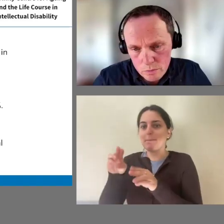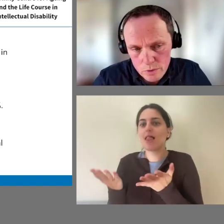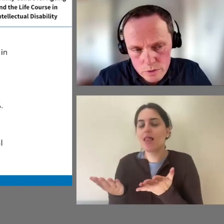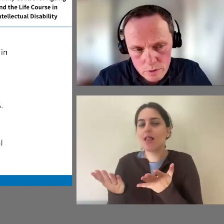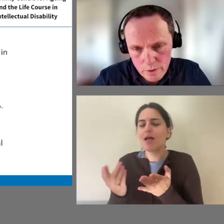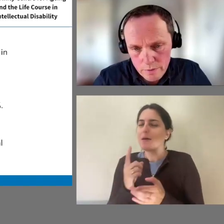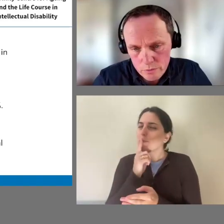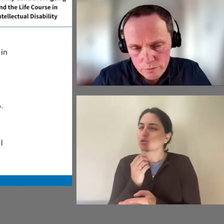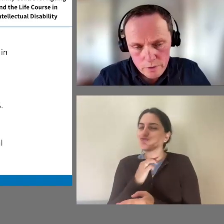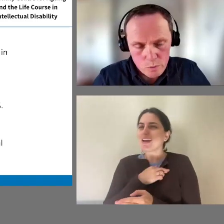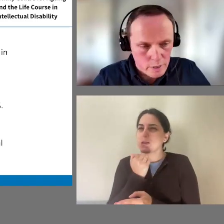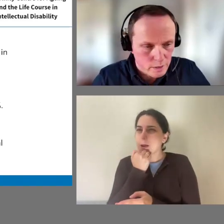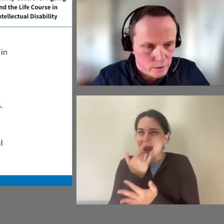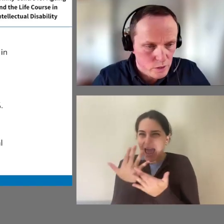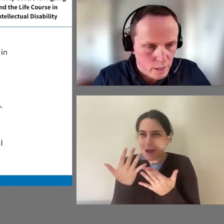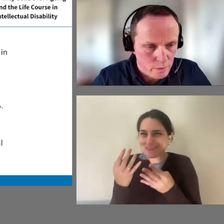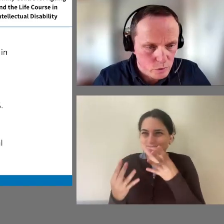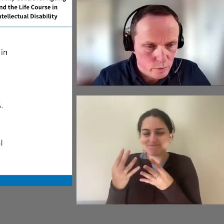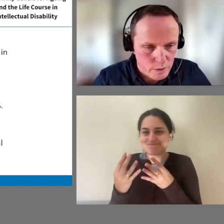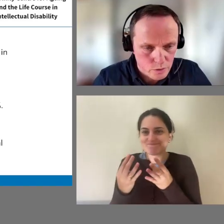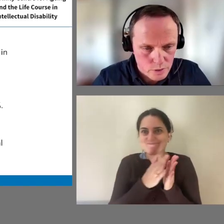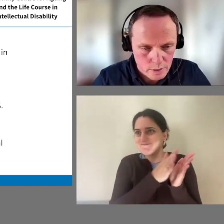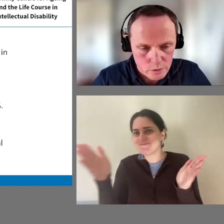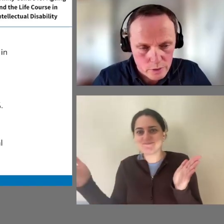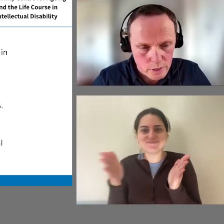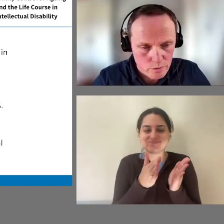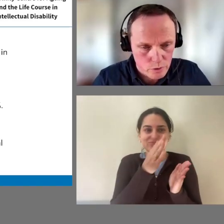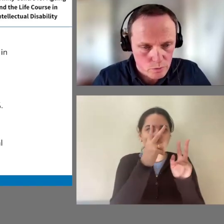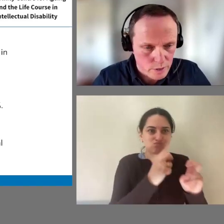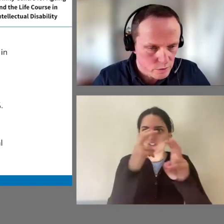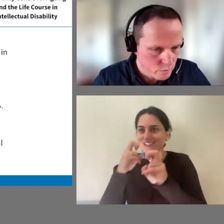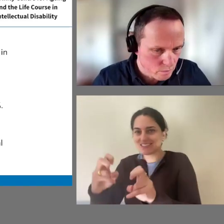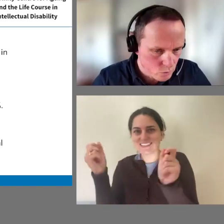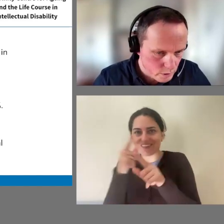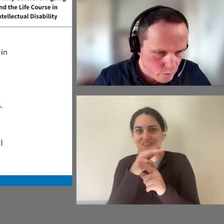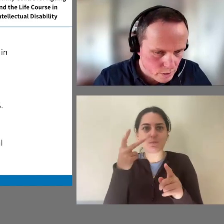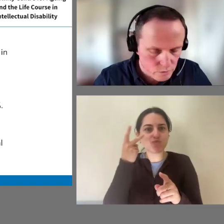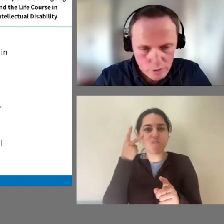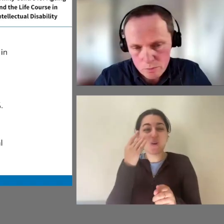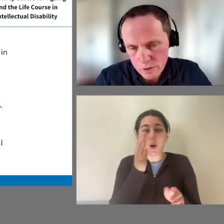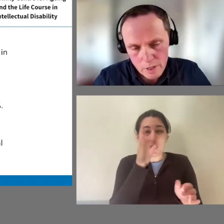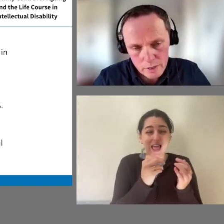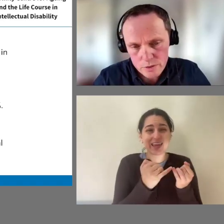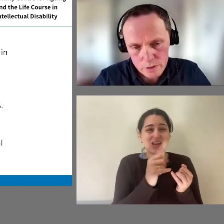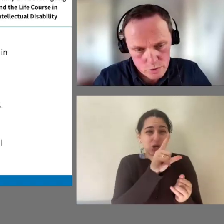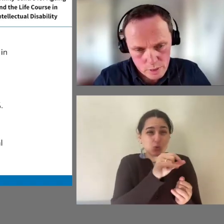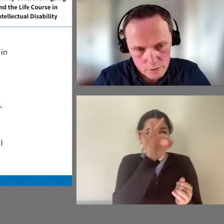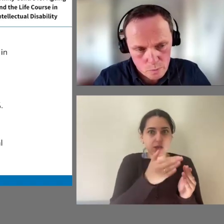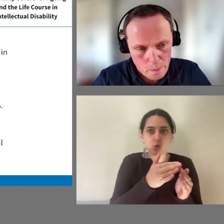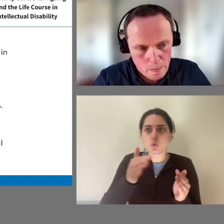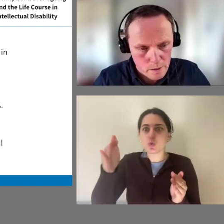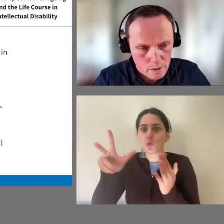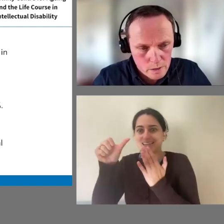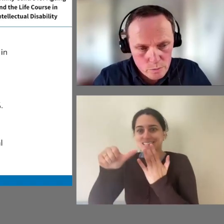the numbers varied very widely between the studies included in the review, ranging from 20% right up to